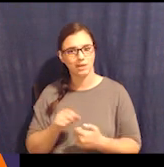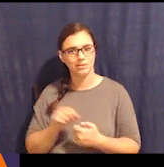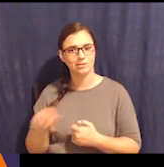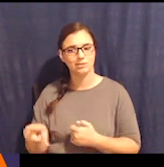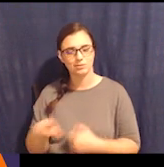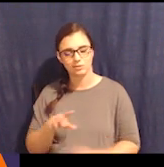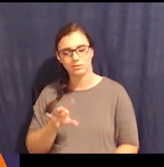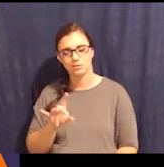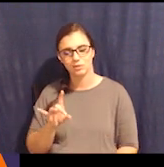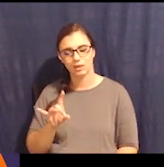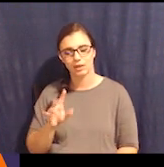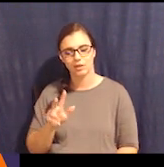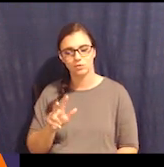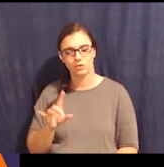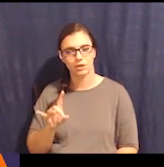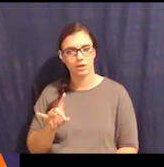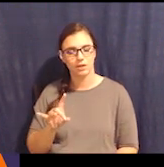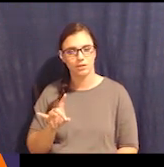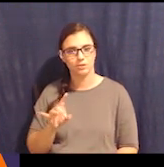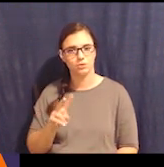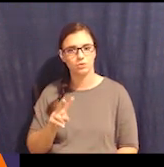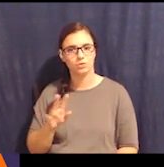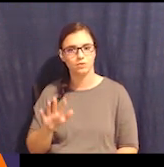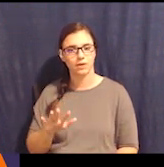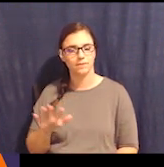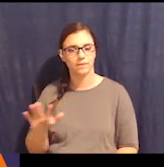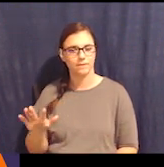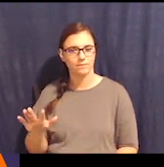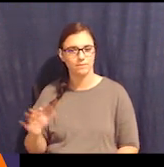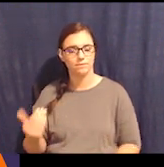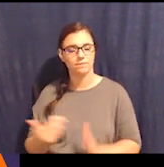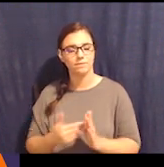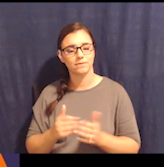838-255. Again, text the Veterans Crisis Line at